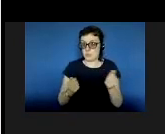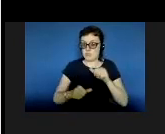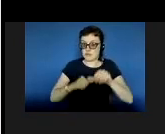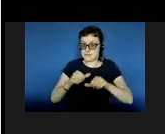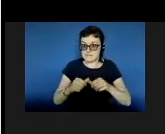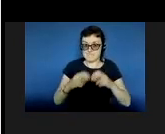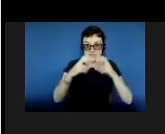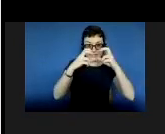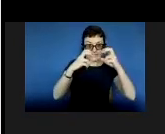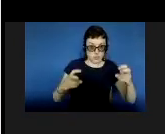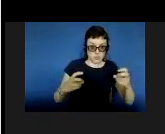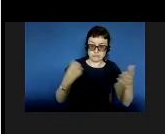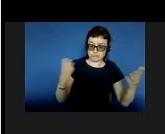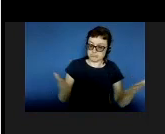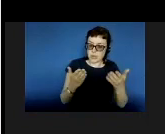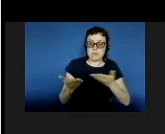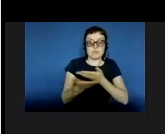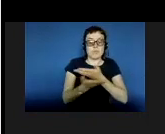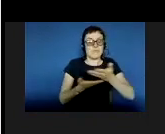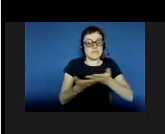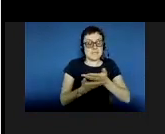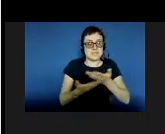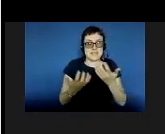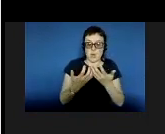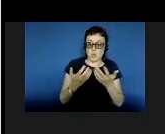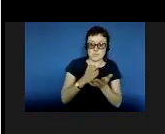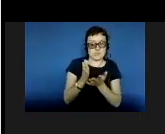conversations around sharing art created in mental health care settings?